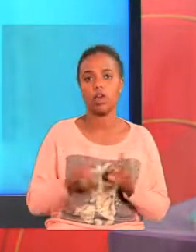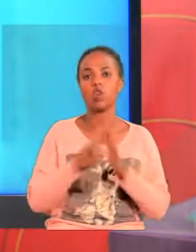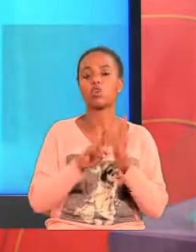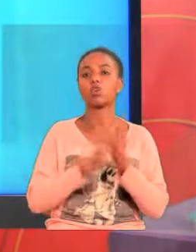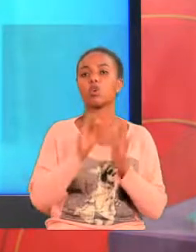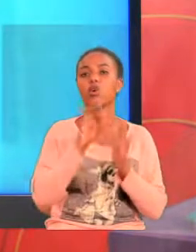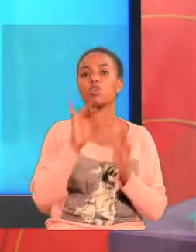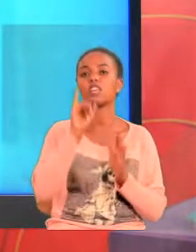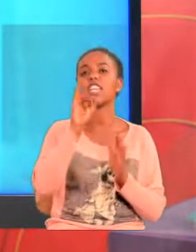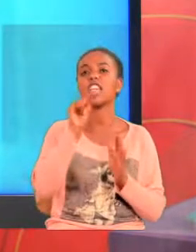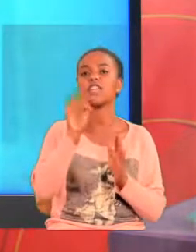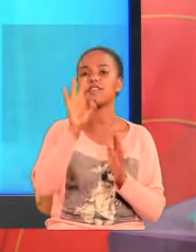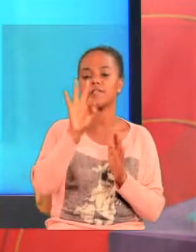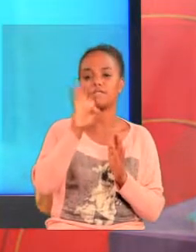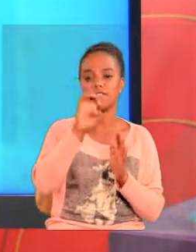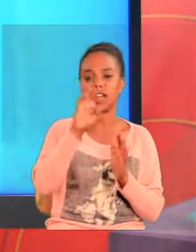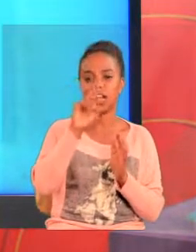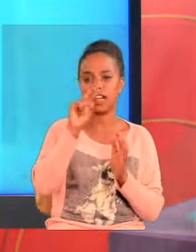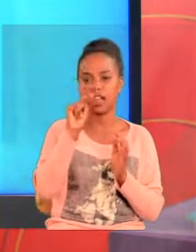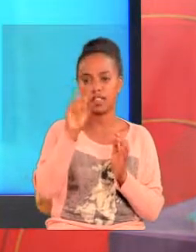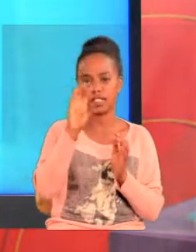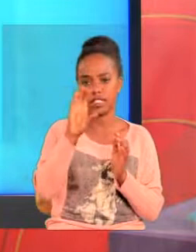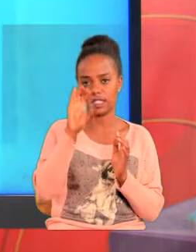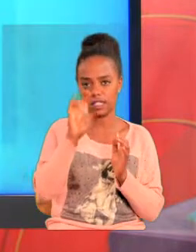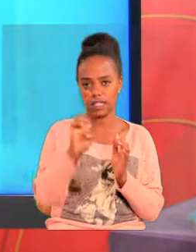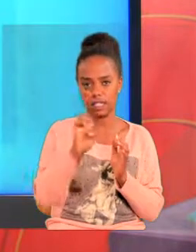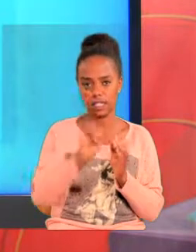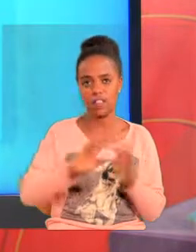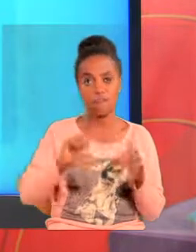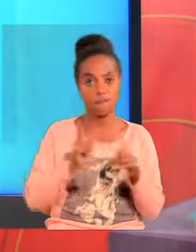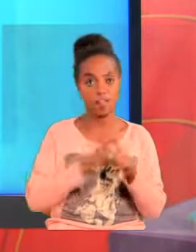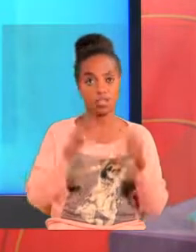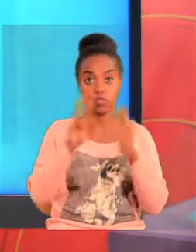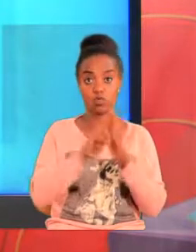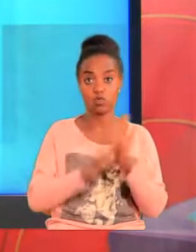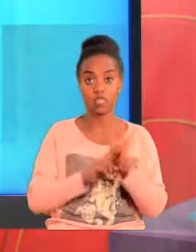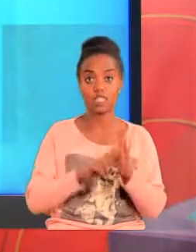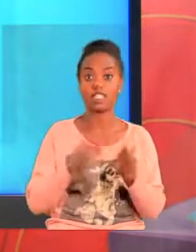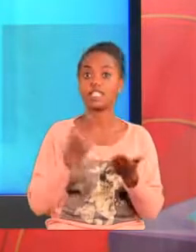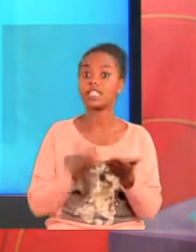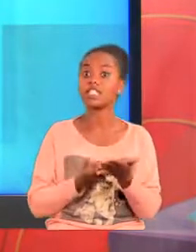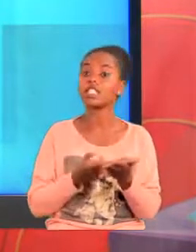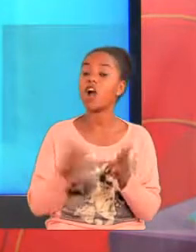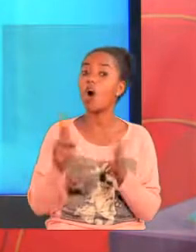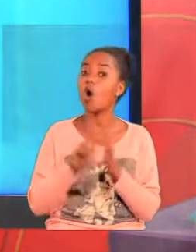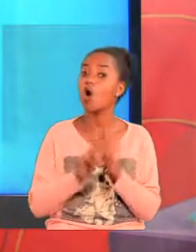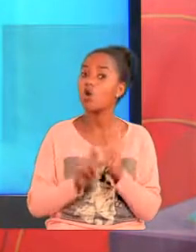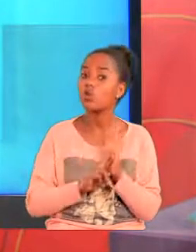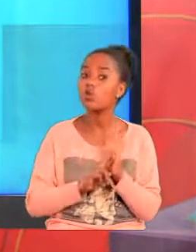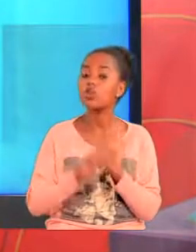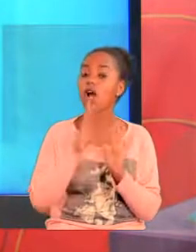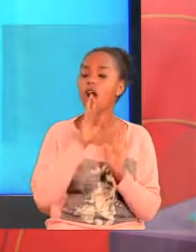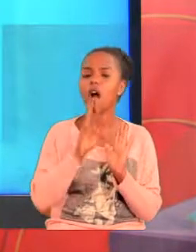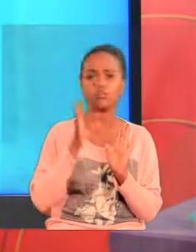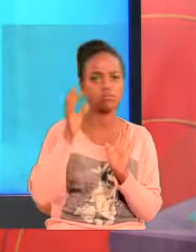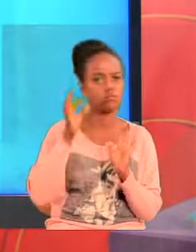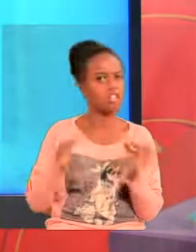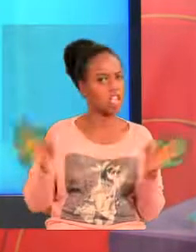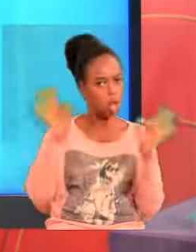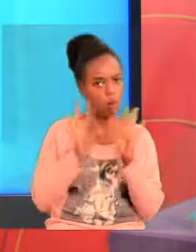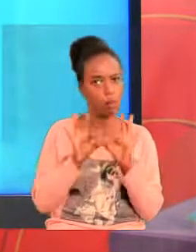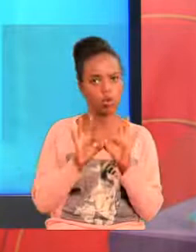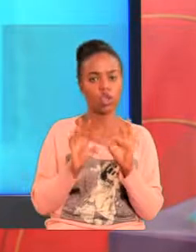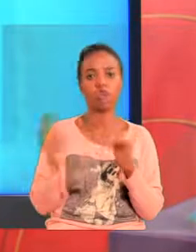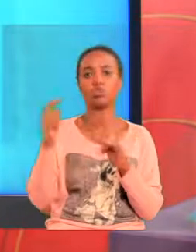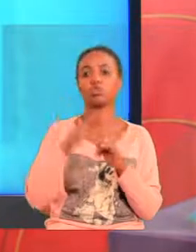Rules of inference. Here, the first rules, these rules are important to